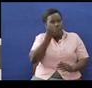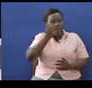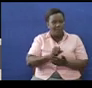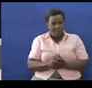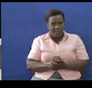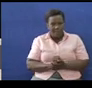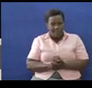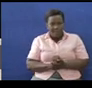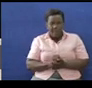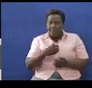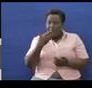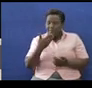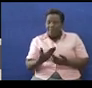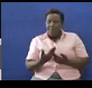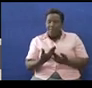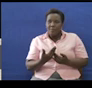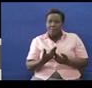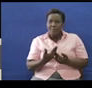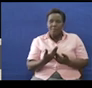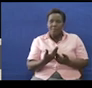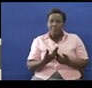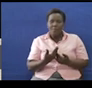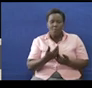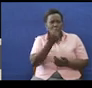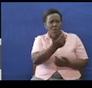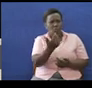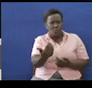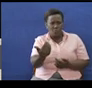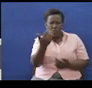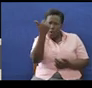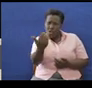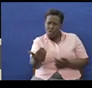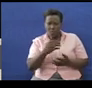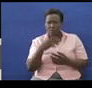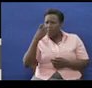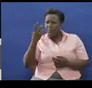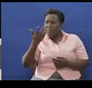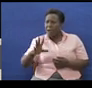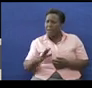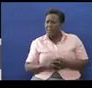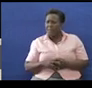You know, carrying large buckets of water, let's say maybe it is 10